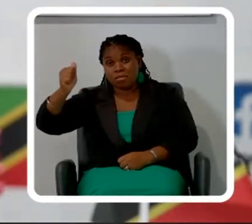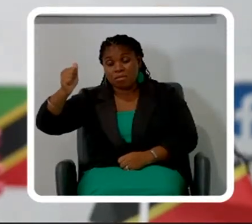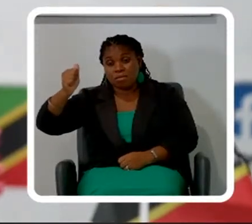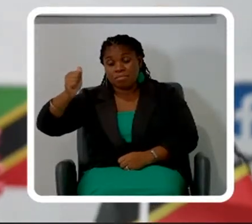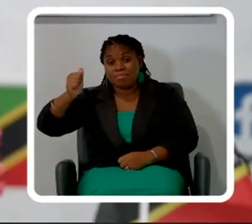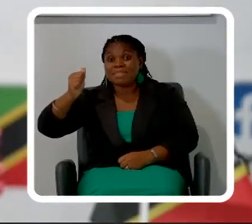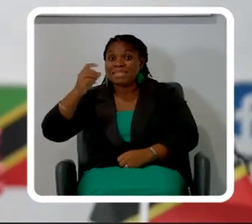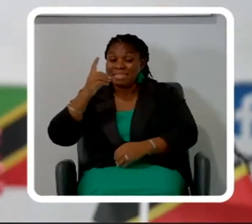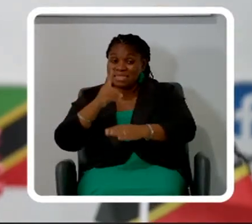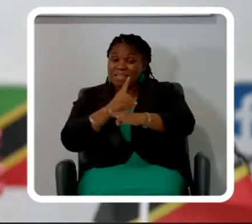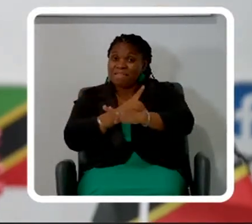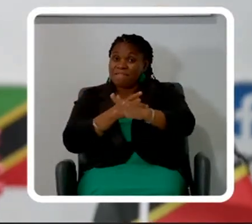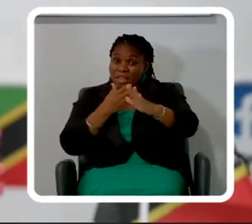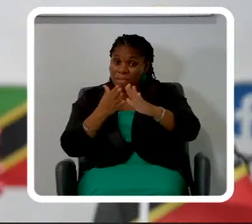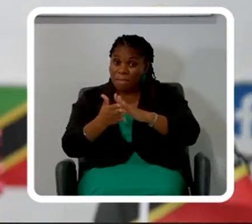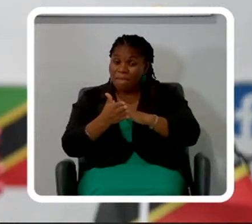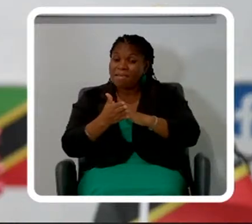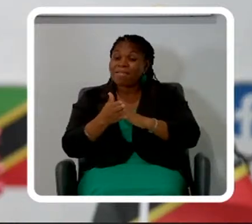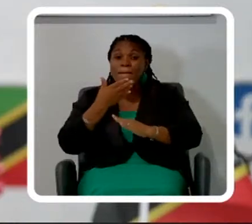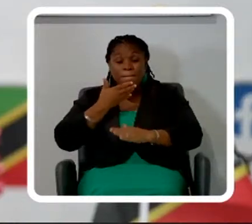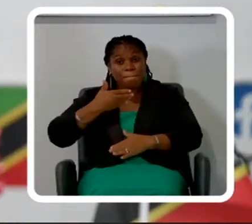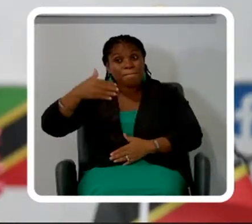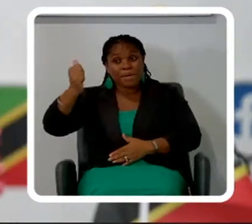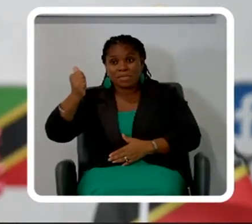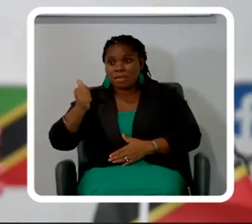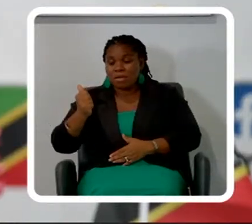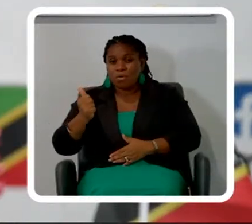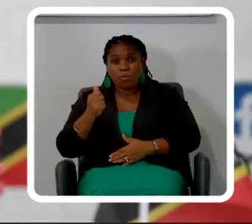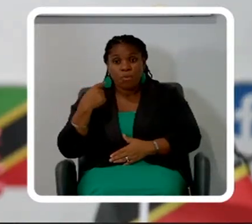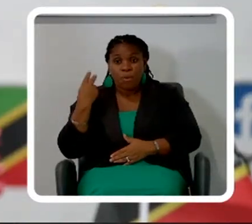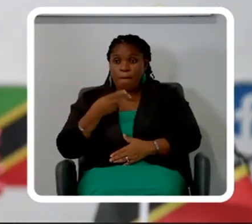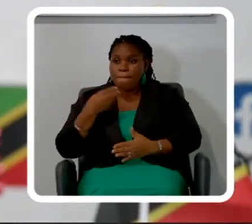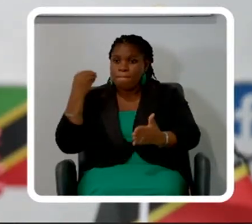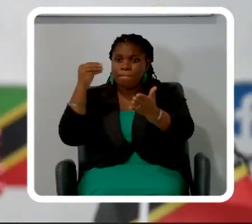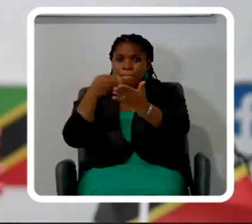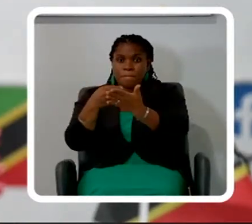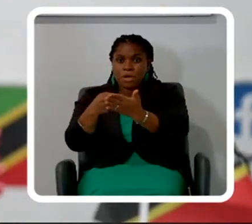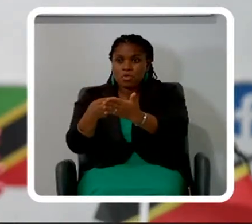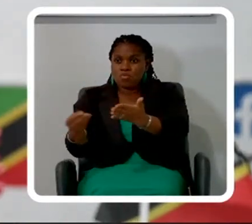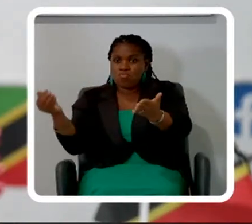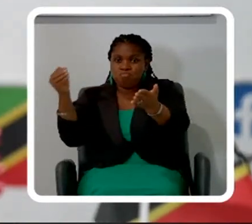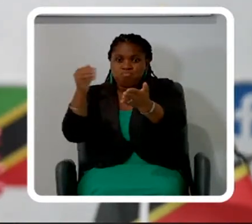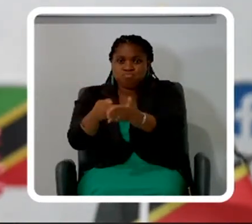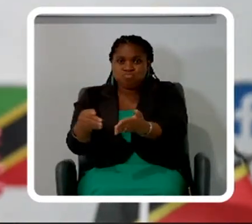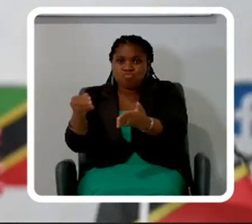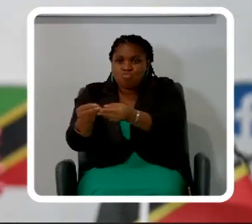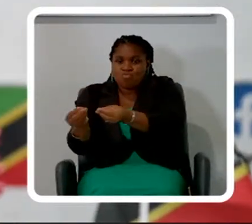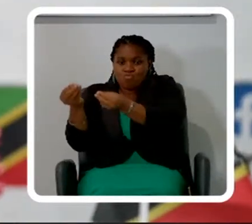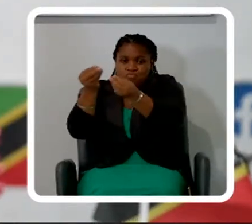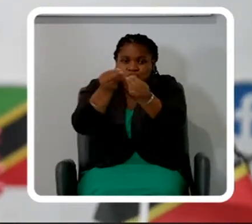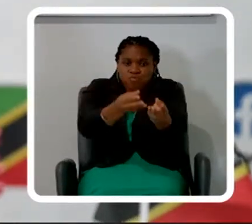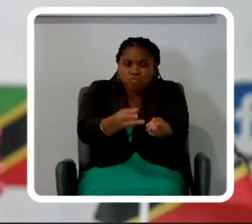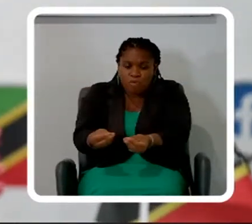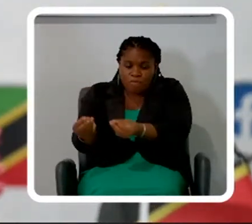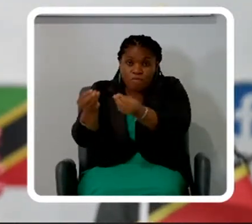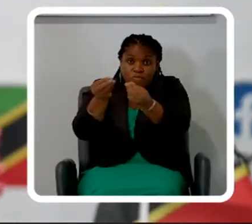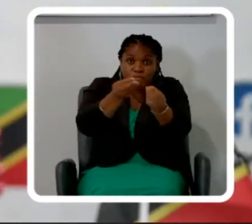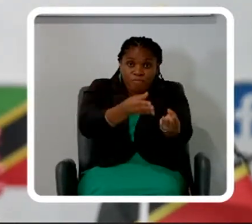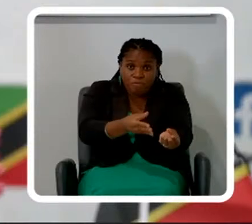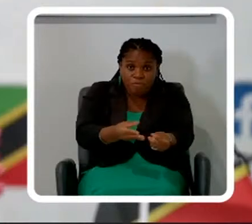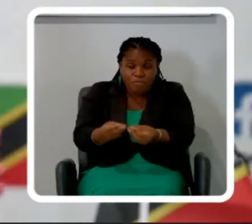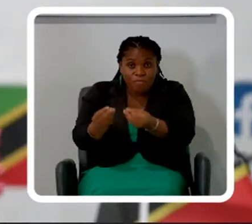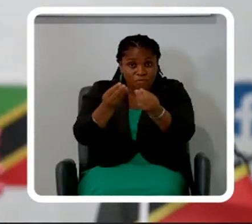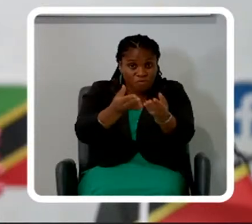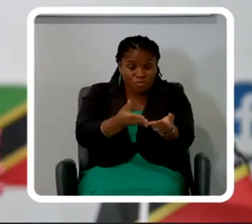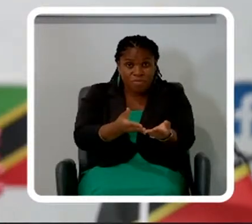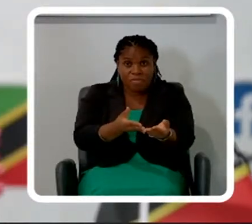in a much better position right now. We have to pump millions in. We have to transition from the CBI, otherwise we would have